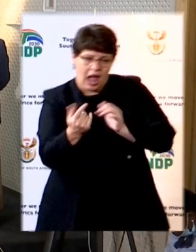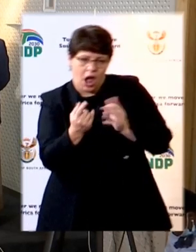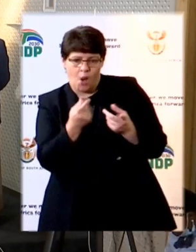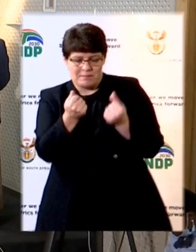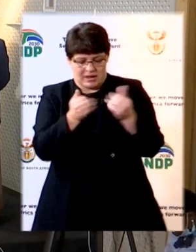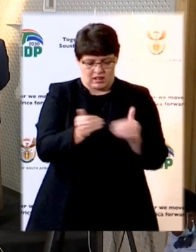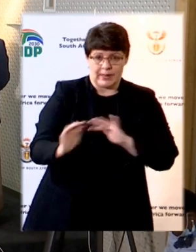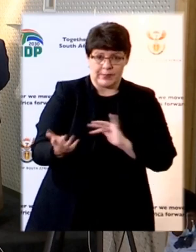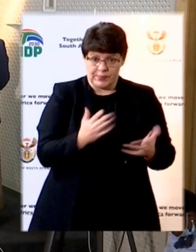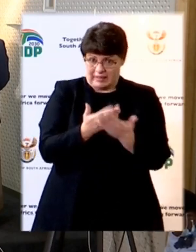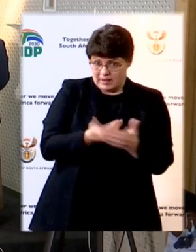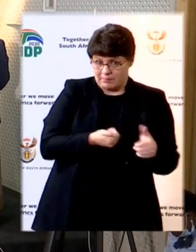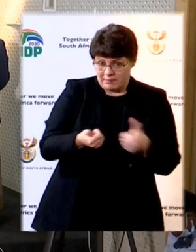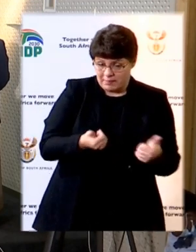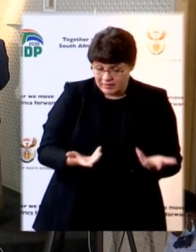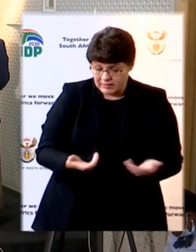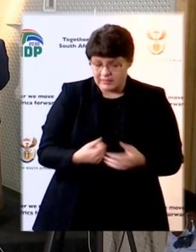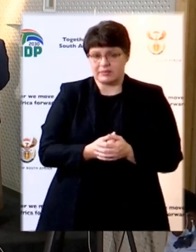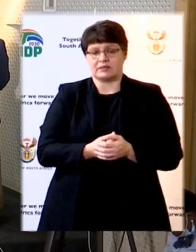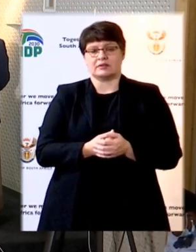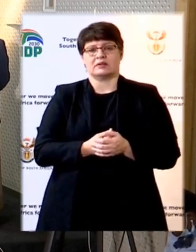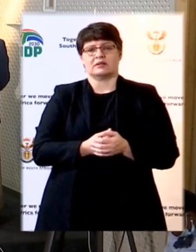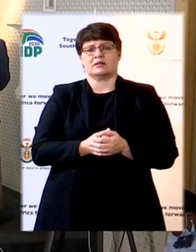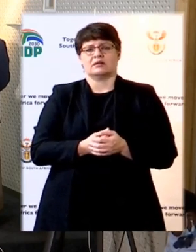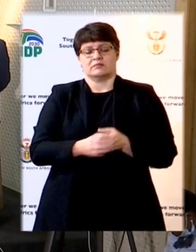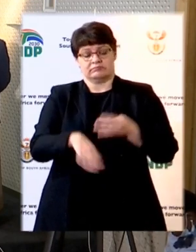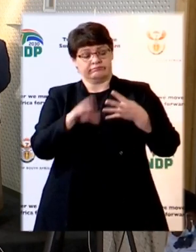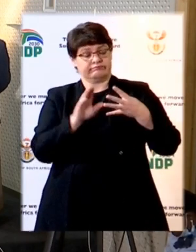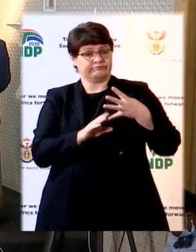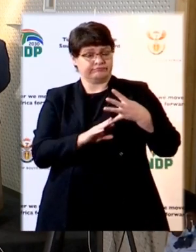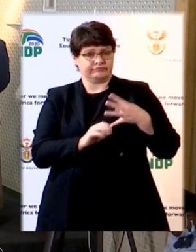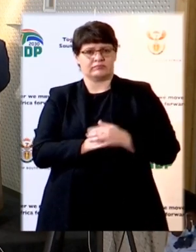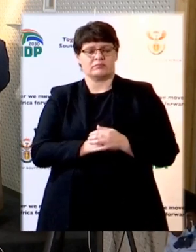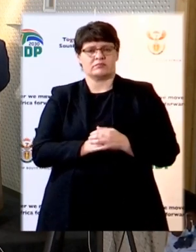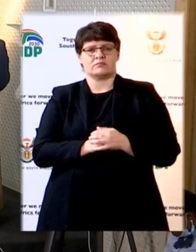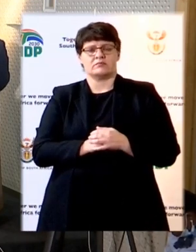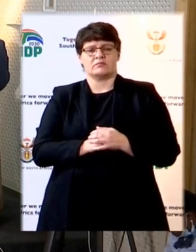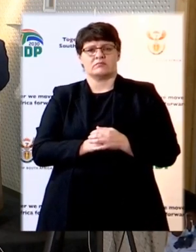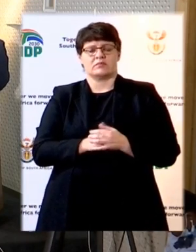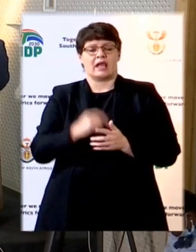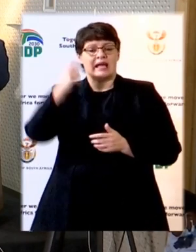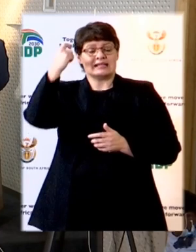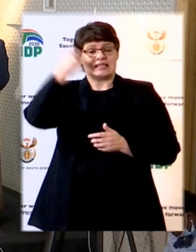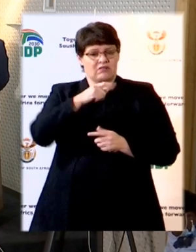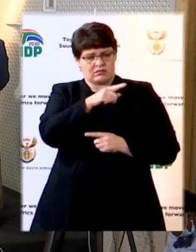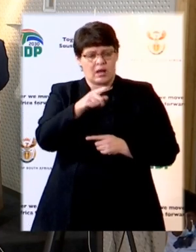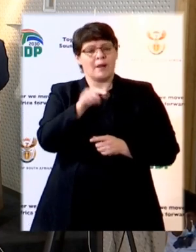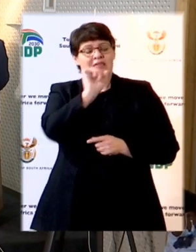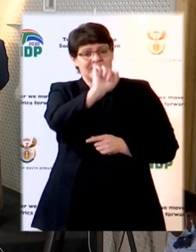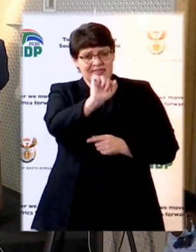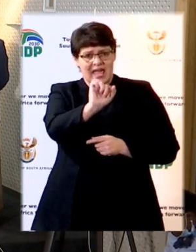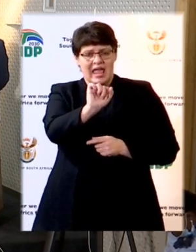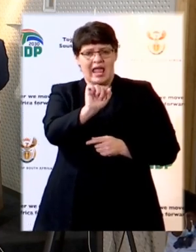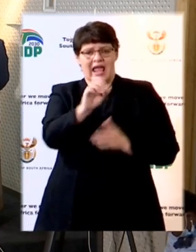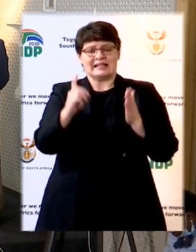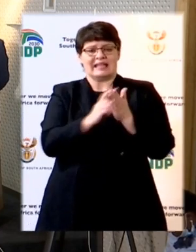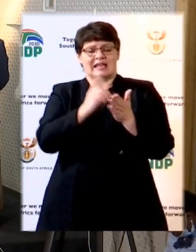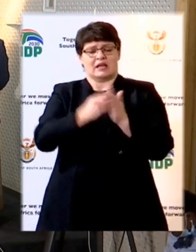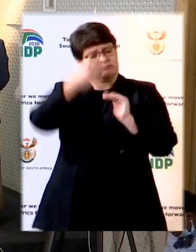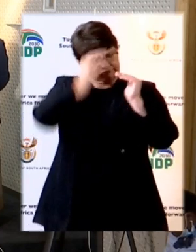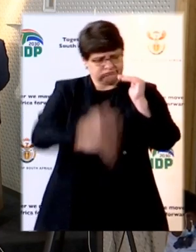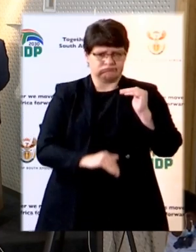basis? Also, has there been any intervention to demand that cell phone providers drastically reduce data